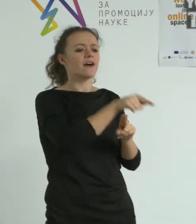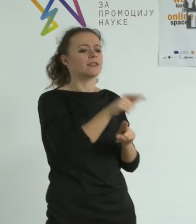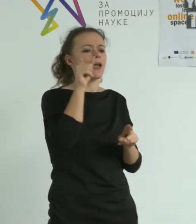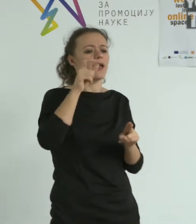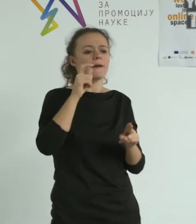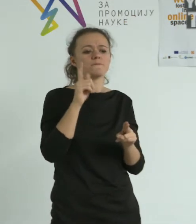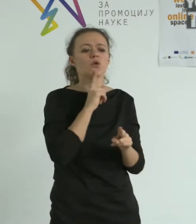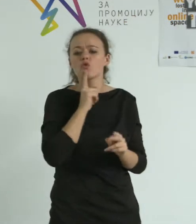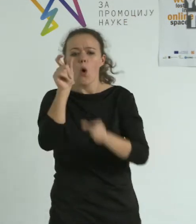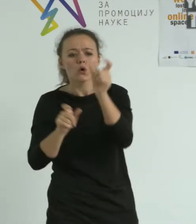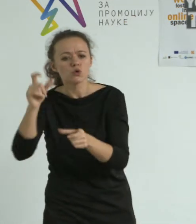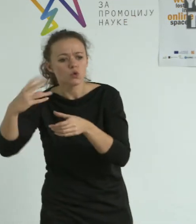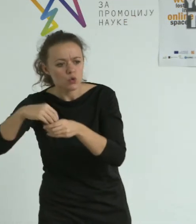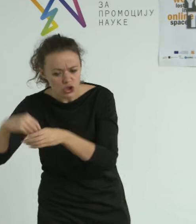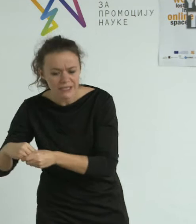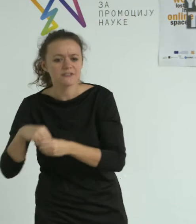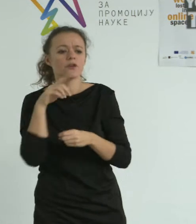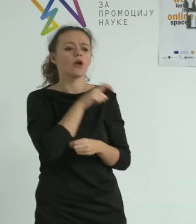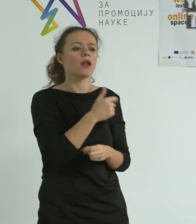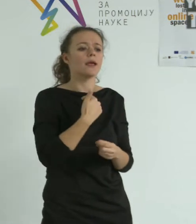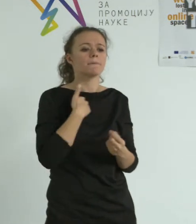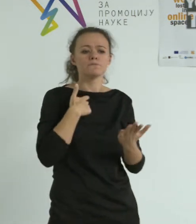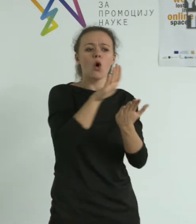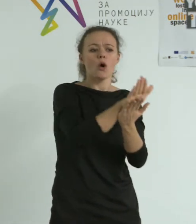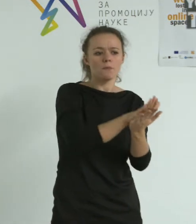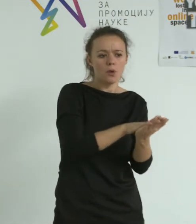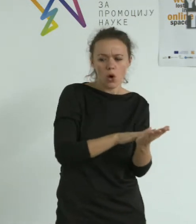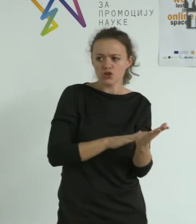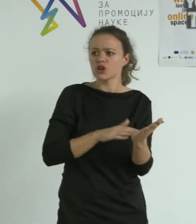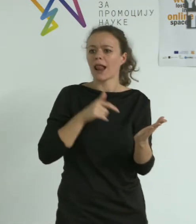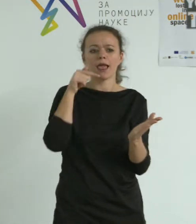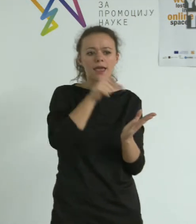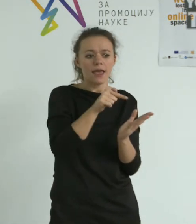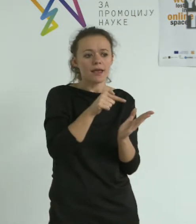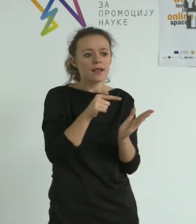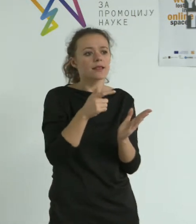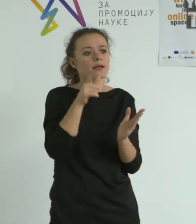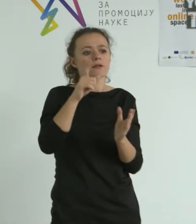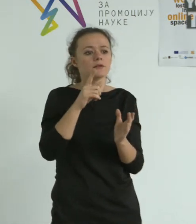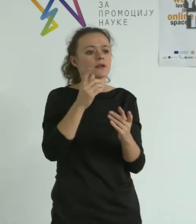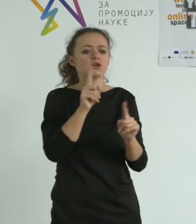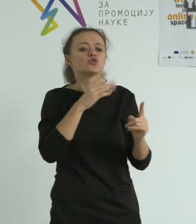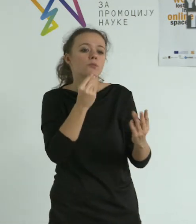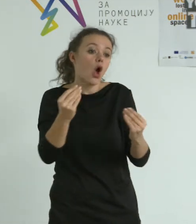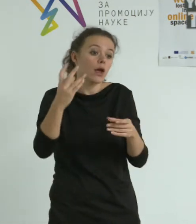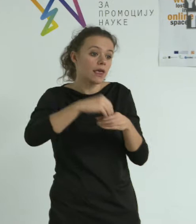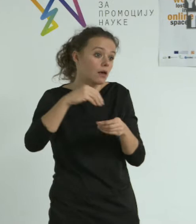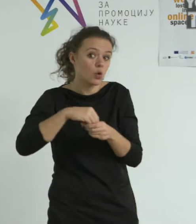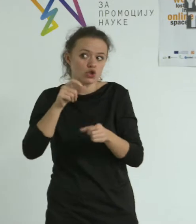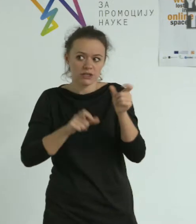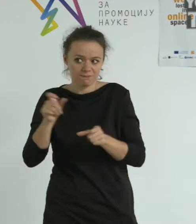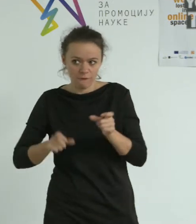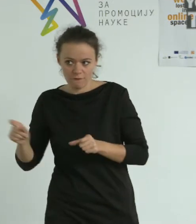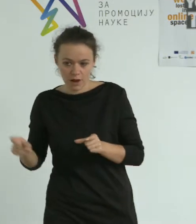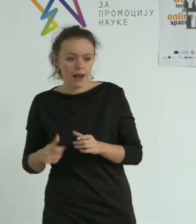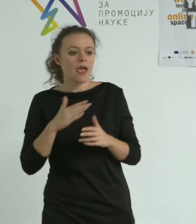We have glossary, which we started filling in, but nobody participated in it.